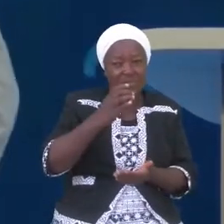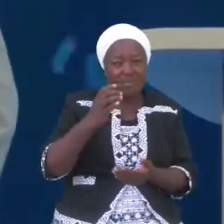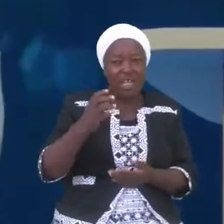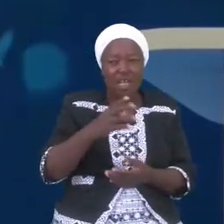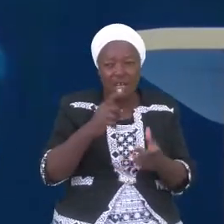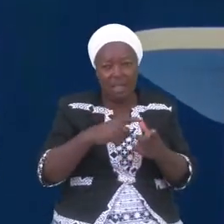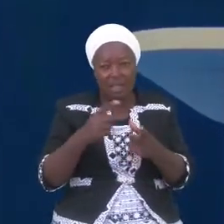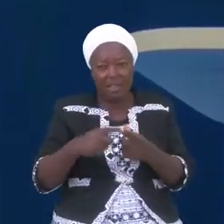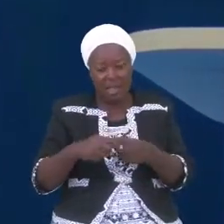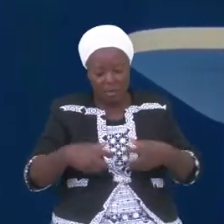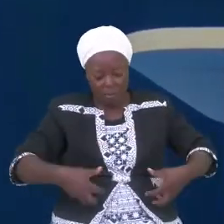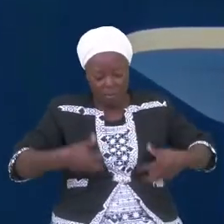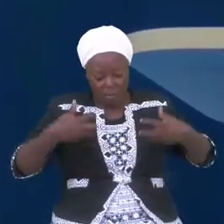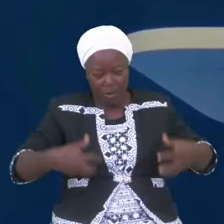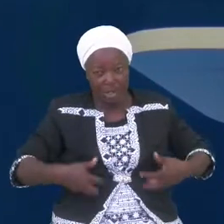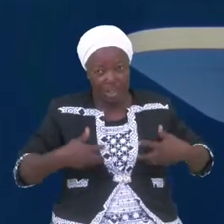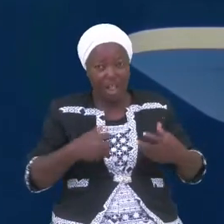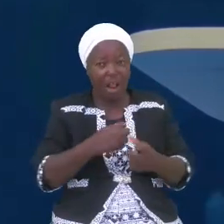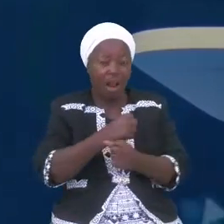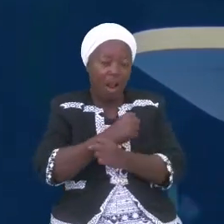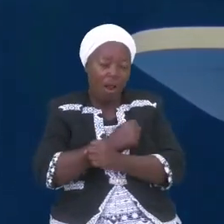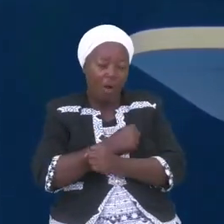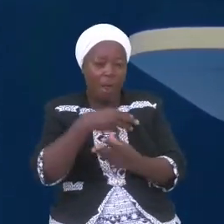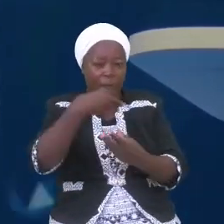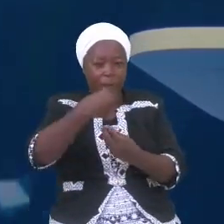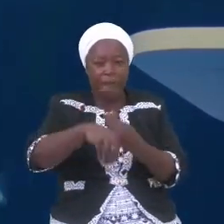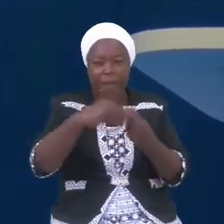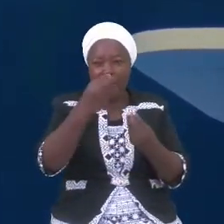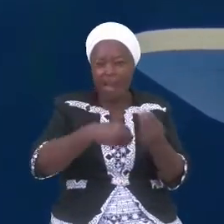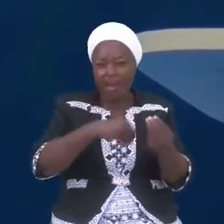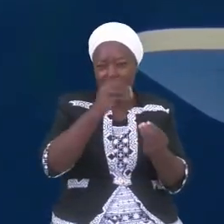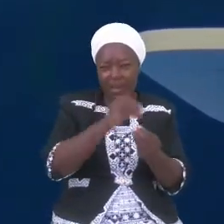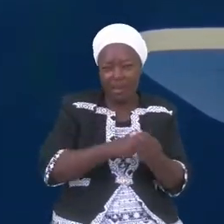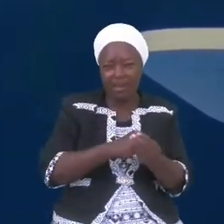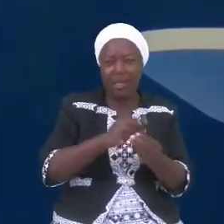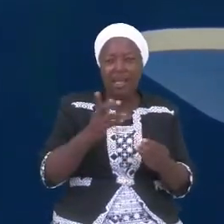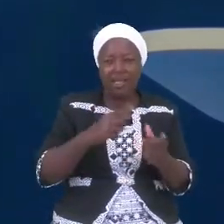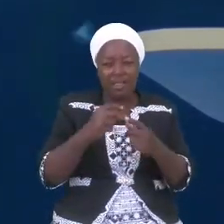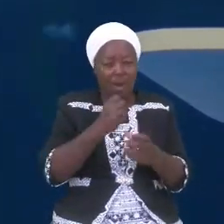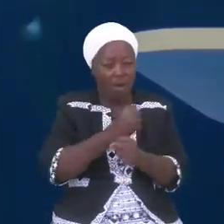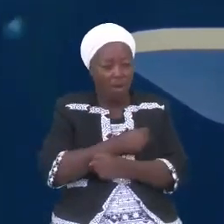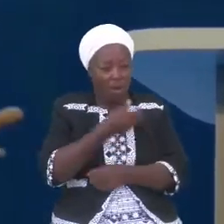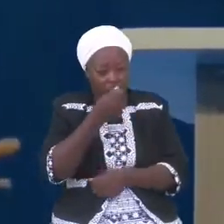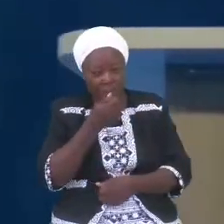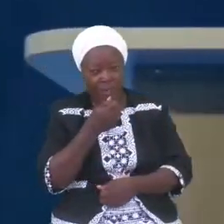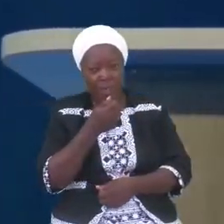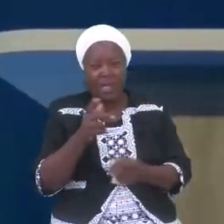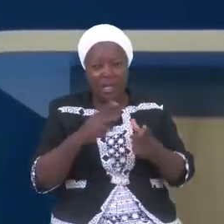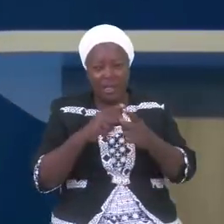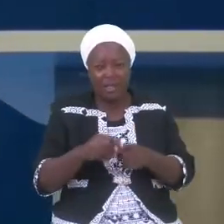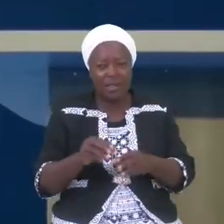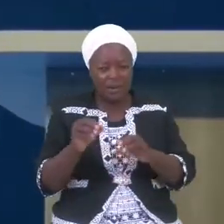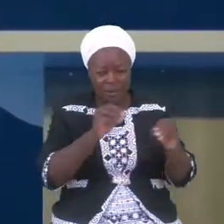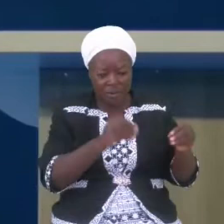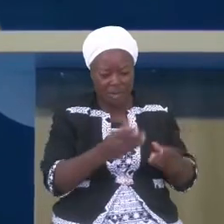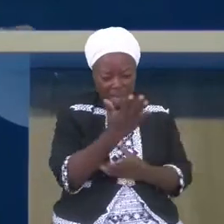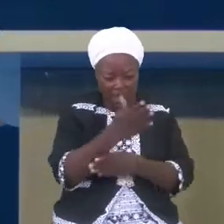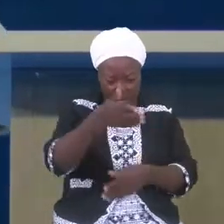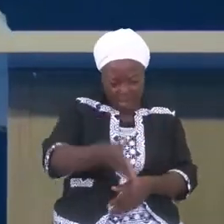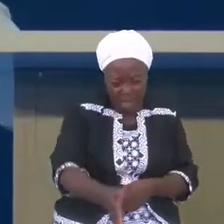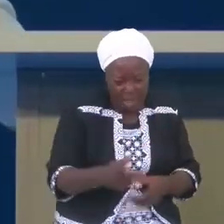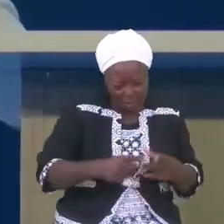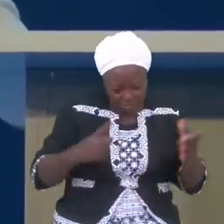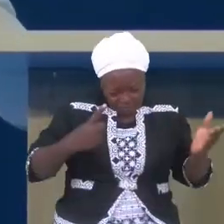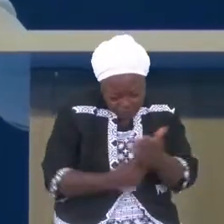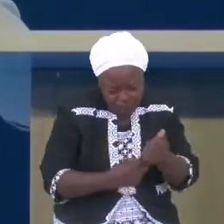And monkeys love bananas. They love groundnuts. And puts hands there and